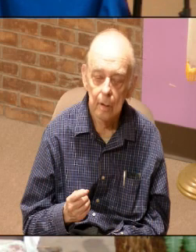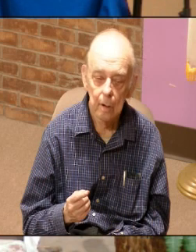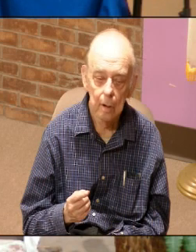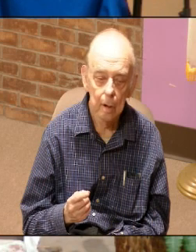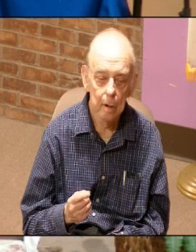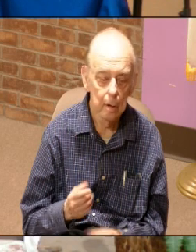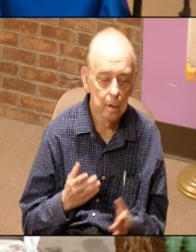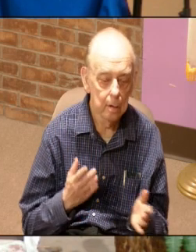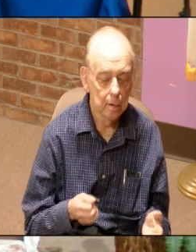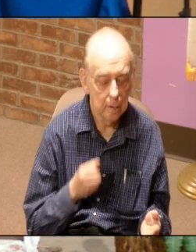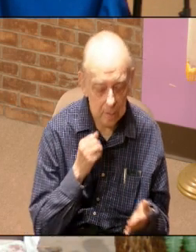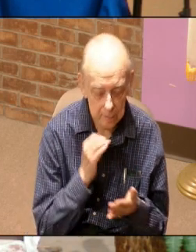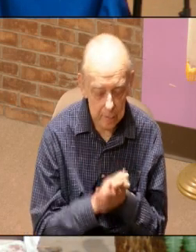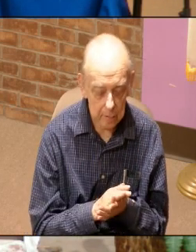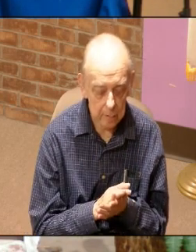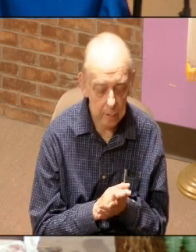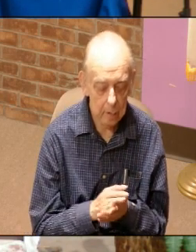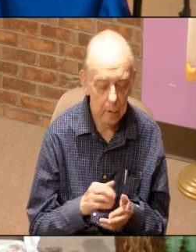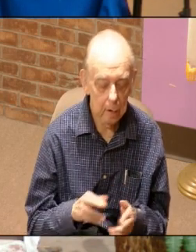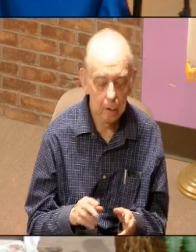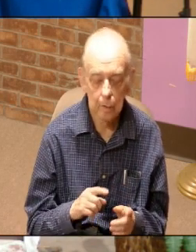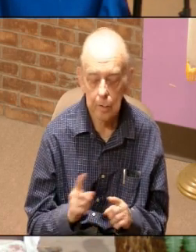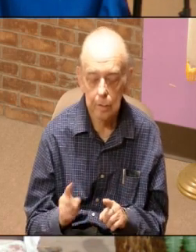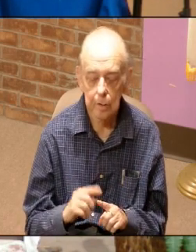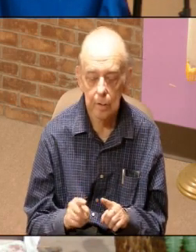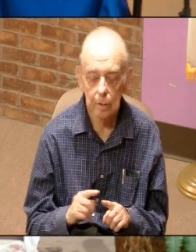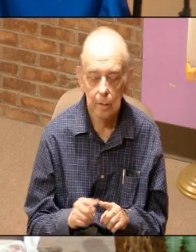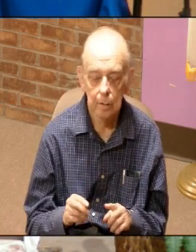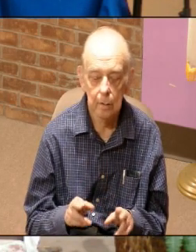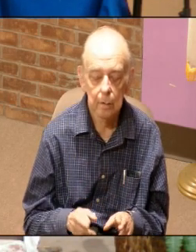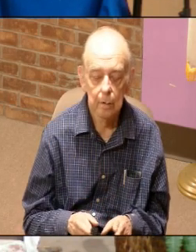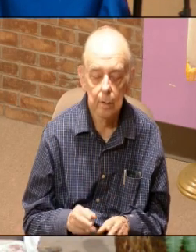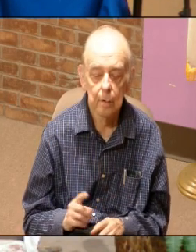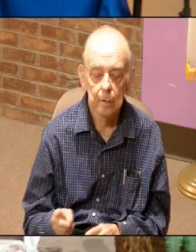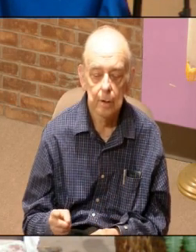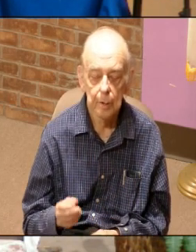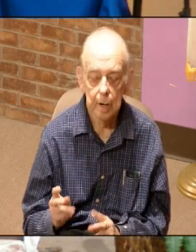I left my wife in that room and I went over to another room where there wasn't anybody